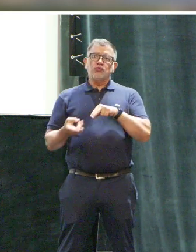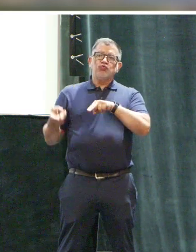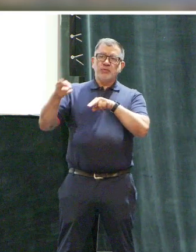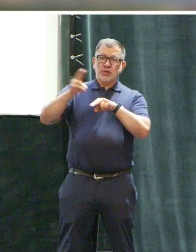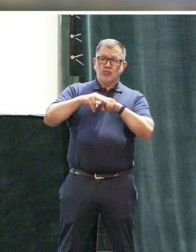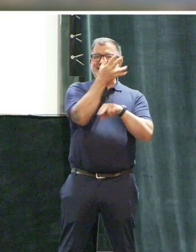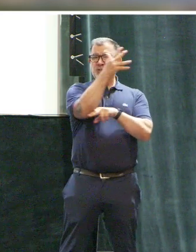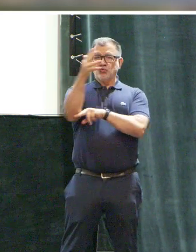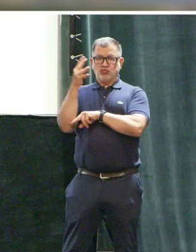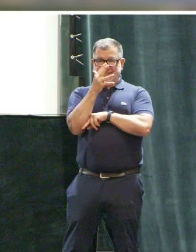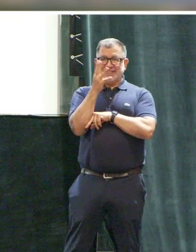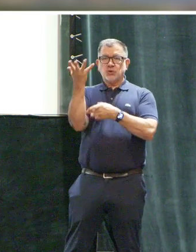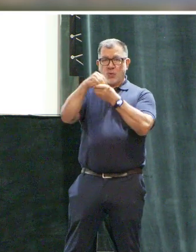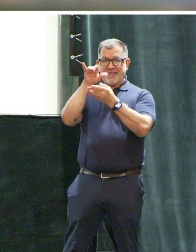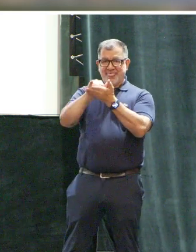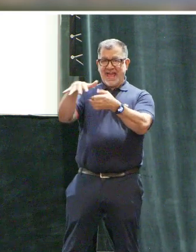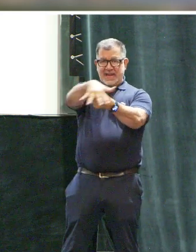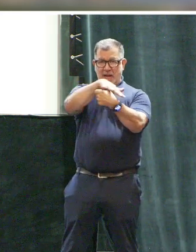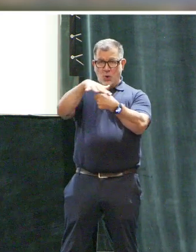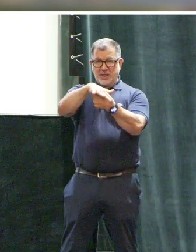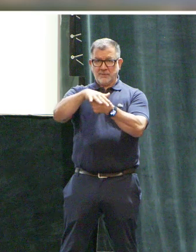that corridor.